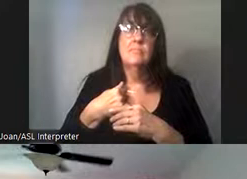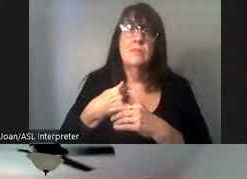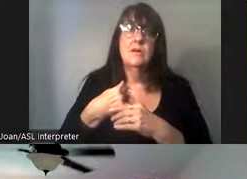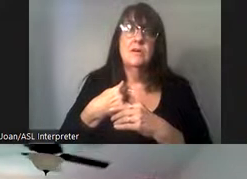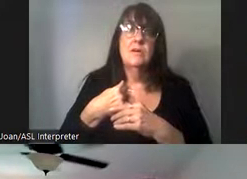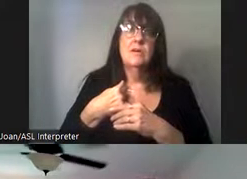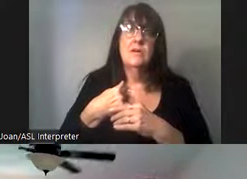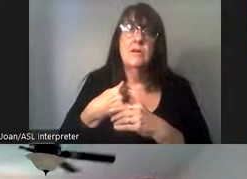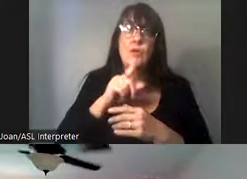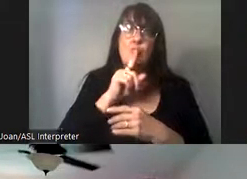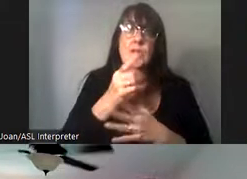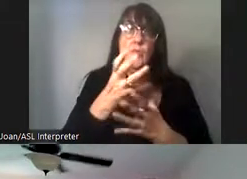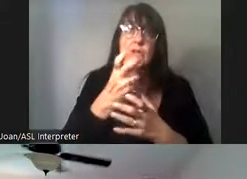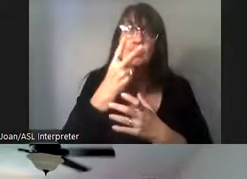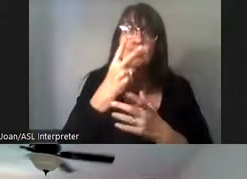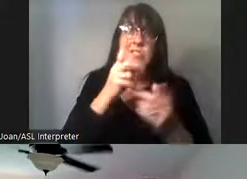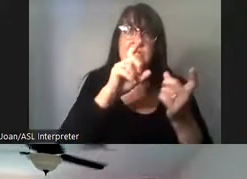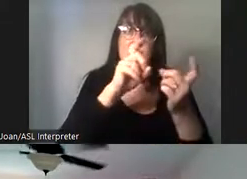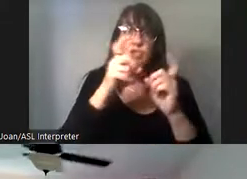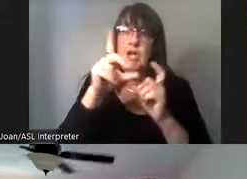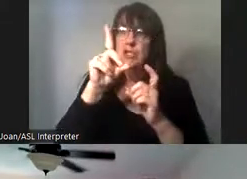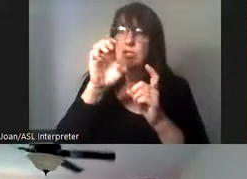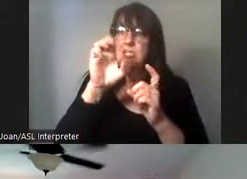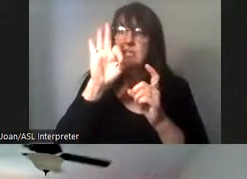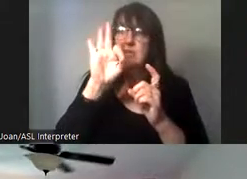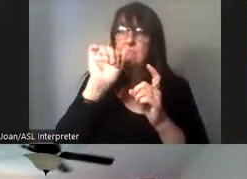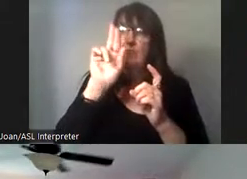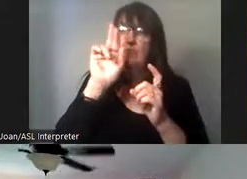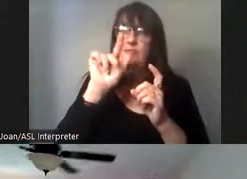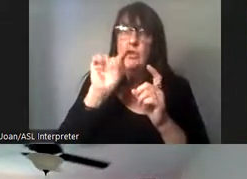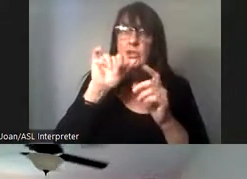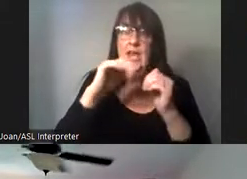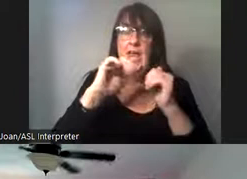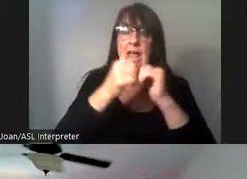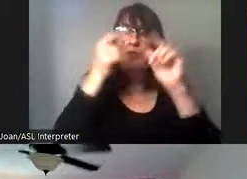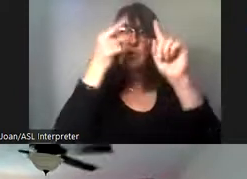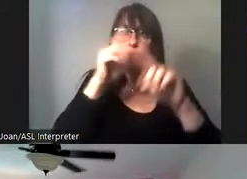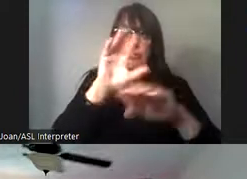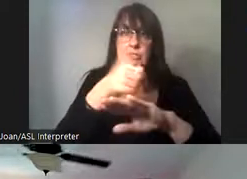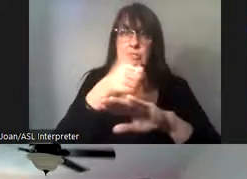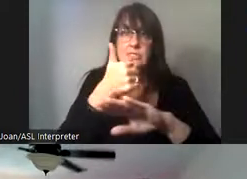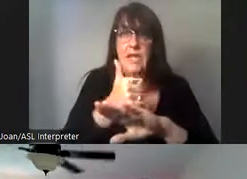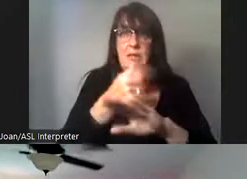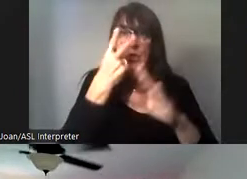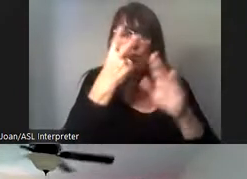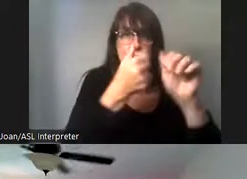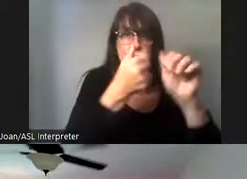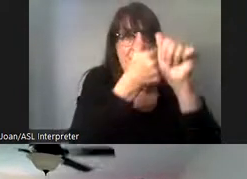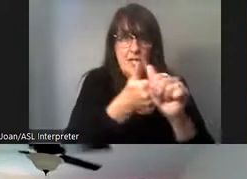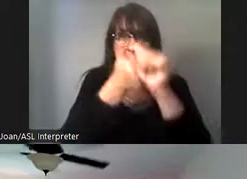I would really like to see us change the defaults in how our procurement systems work. So we see compliant products